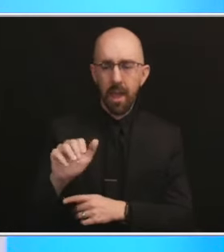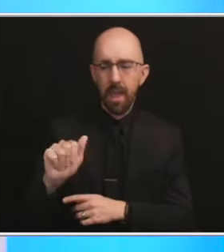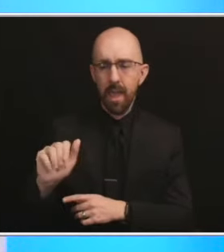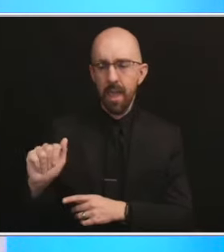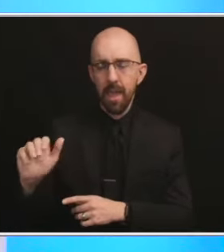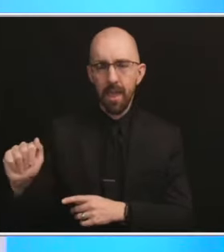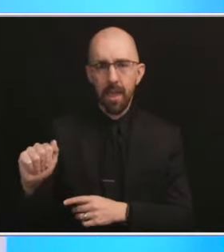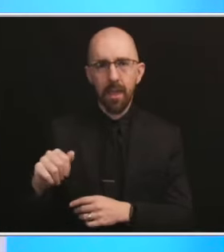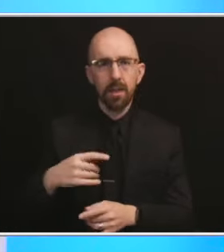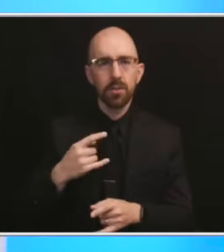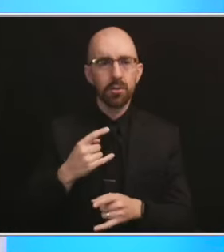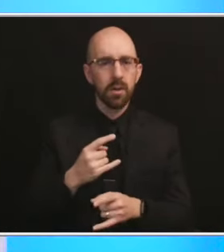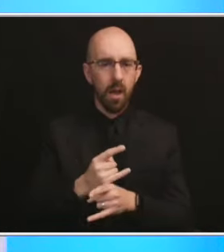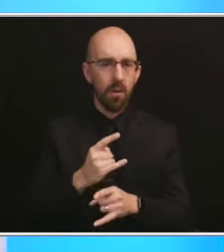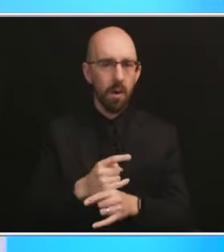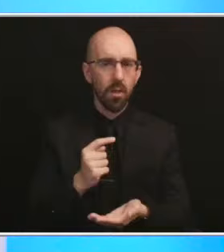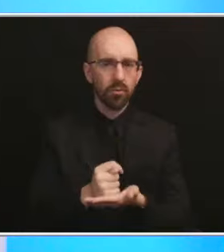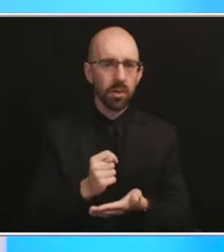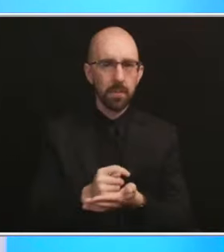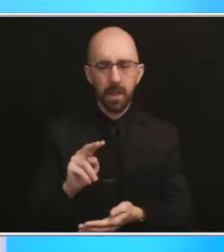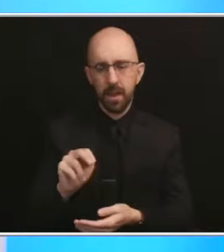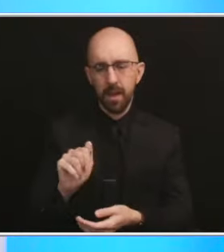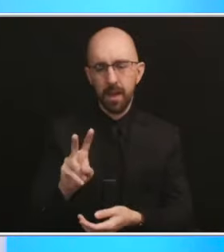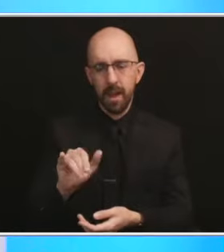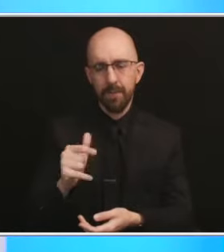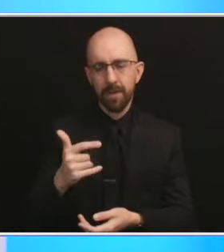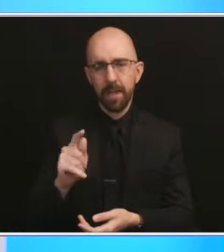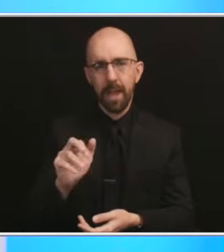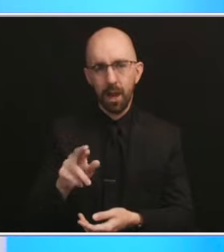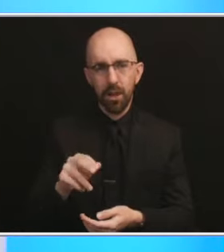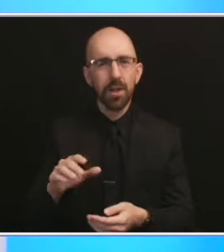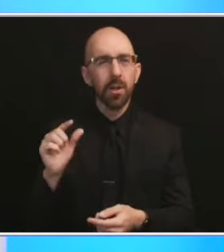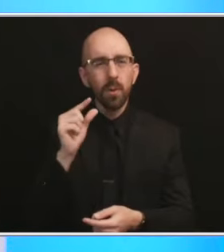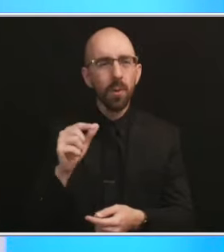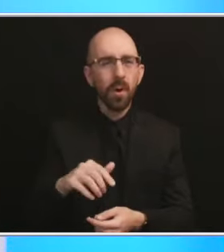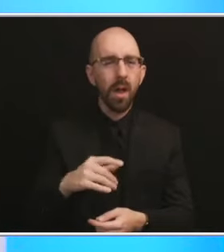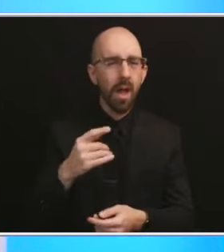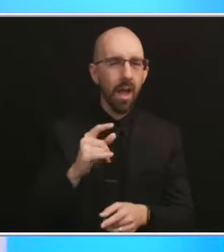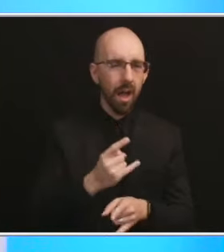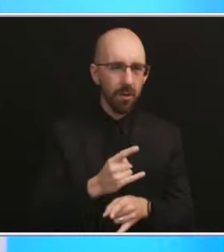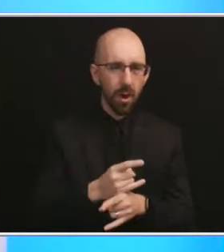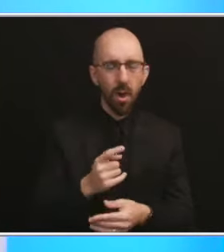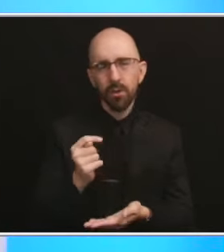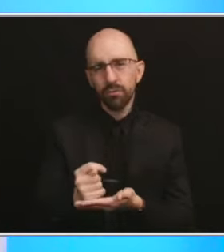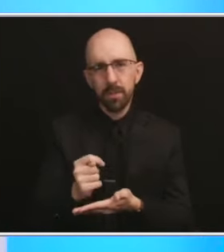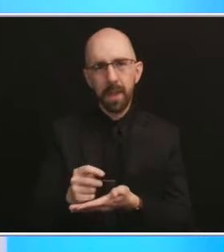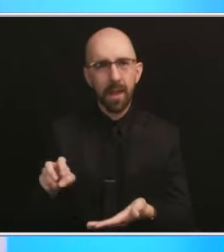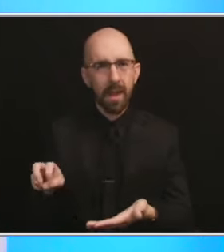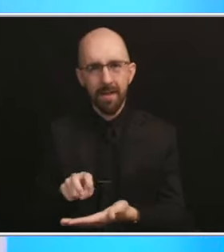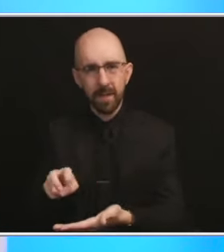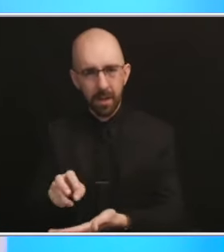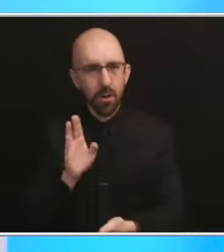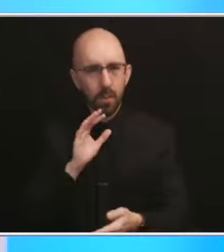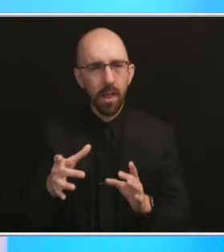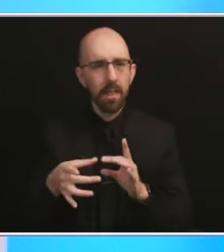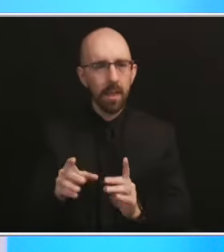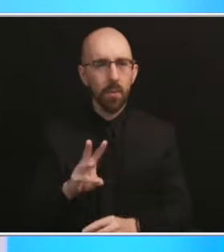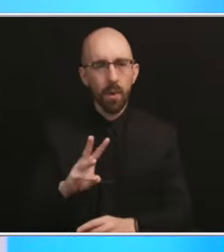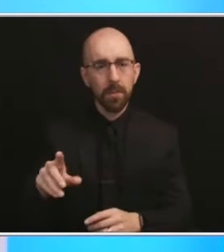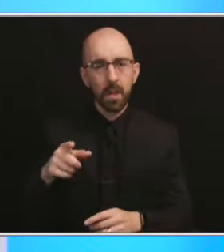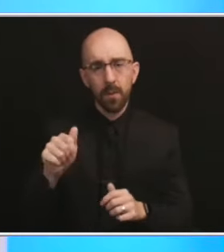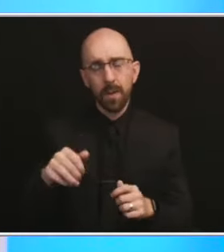Treatment Navigator. Just Google Alcohol Treatment Navigator, and it'll give you a link to a website where you can find